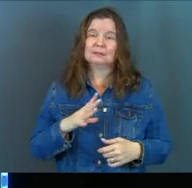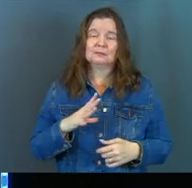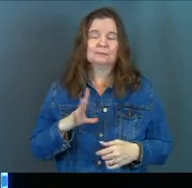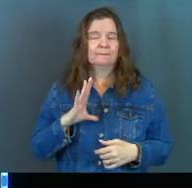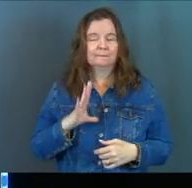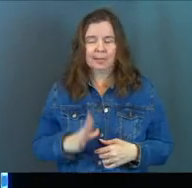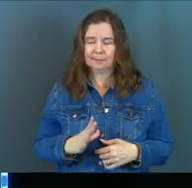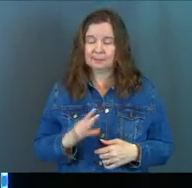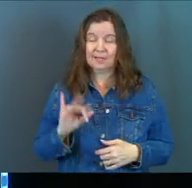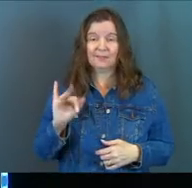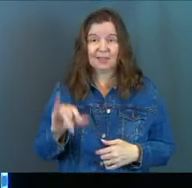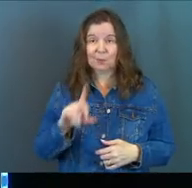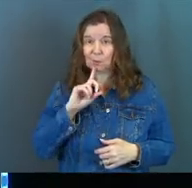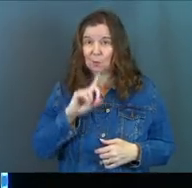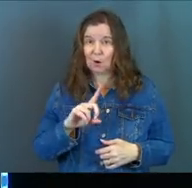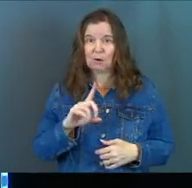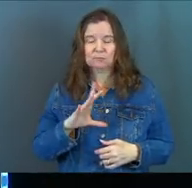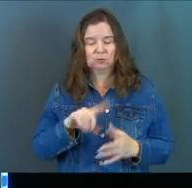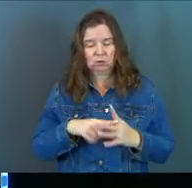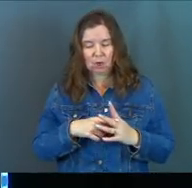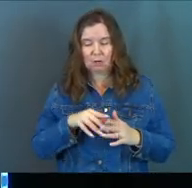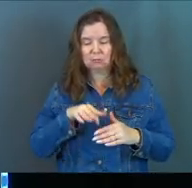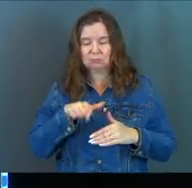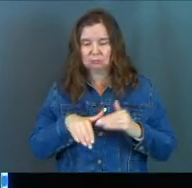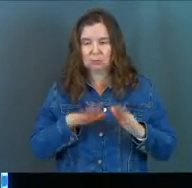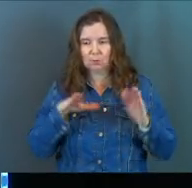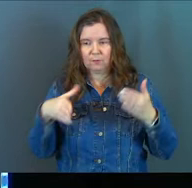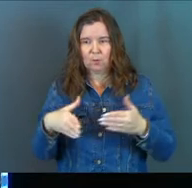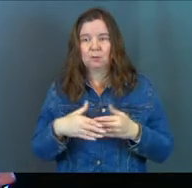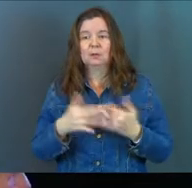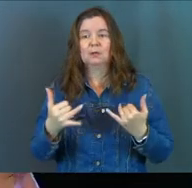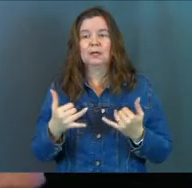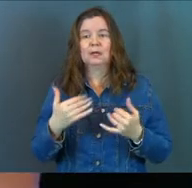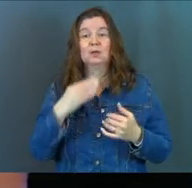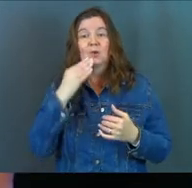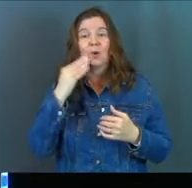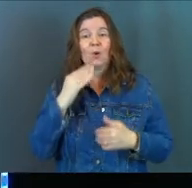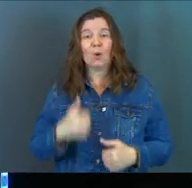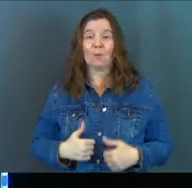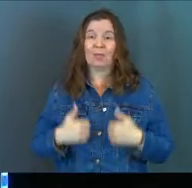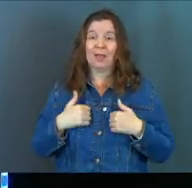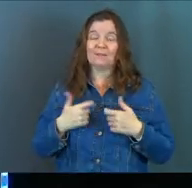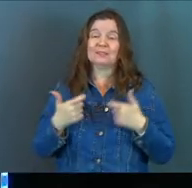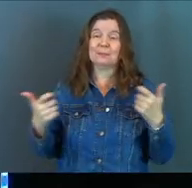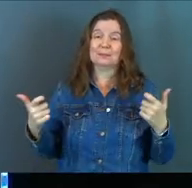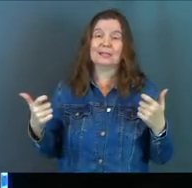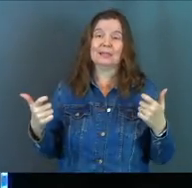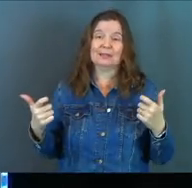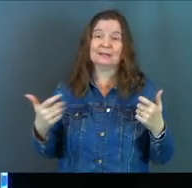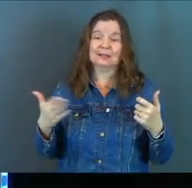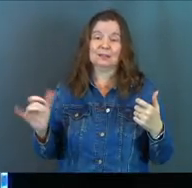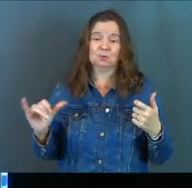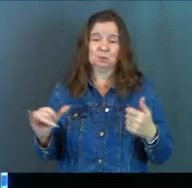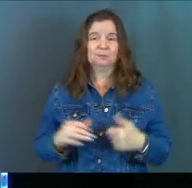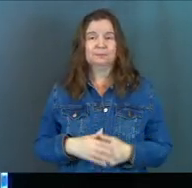fine place to be. So start with focus. Next, your home life is a big deal.